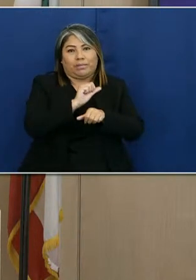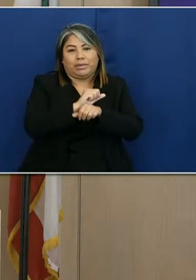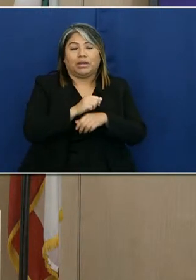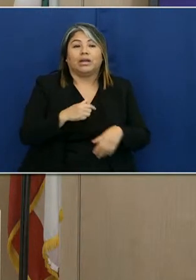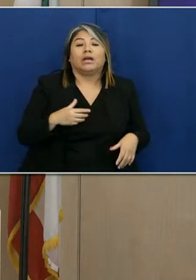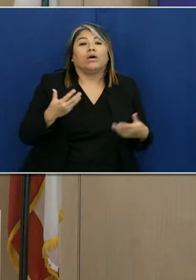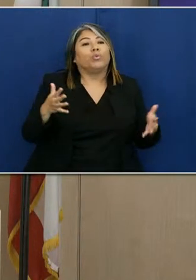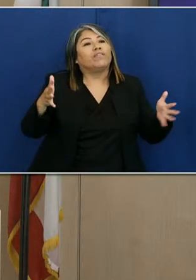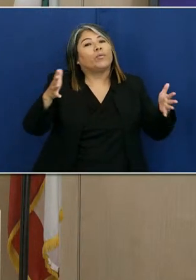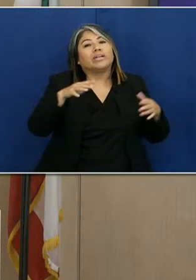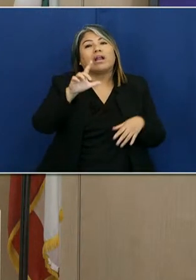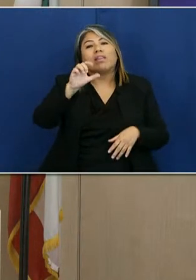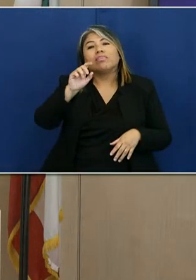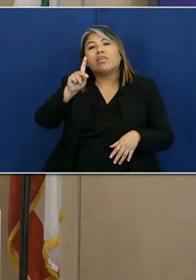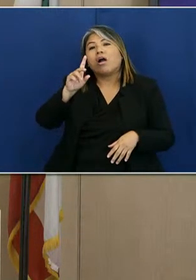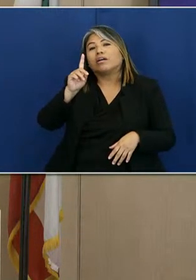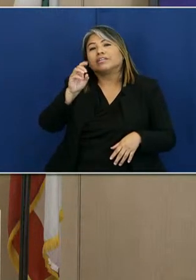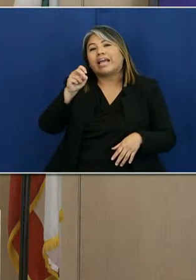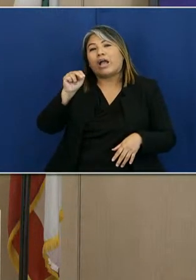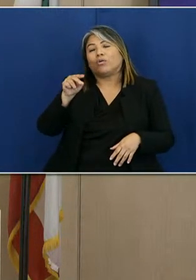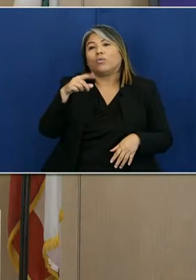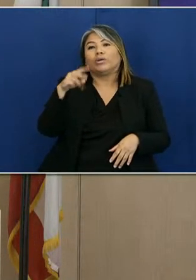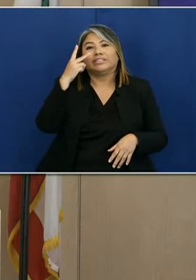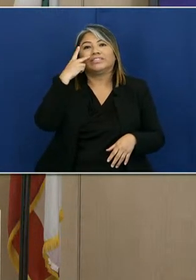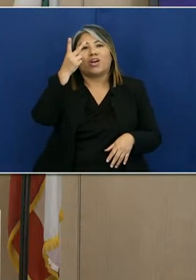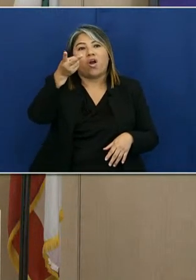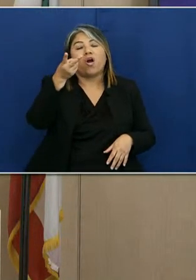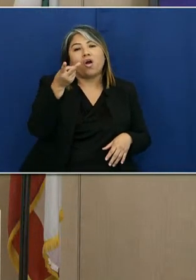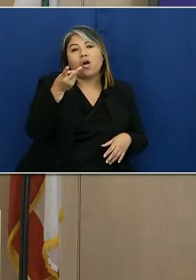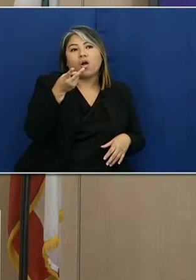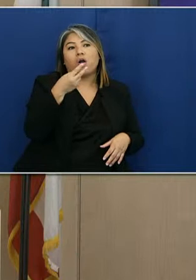the lockdown area, and we saw the economic